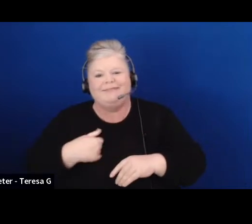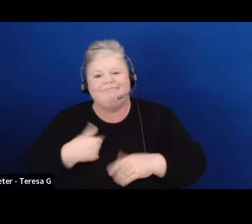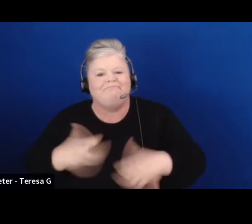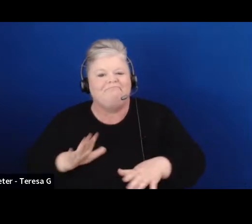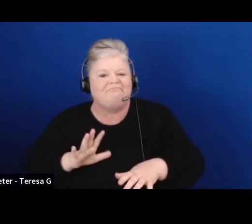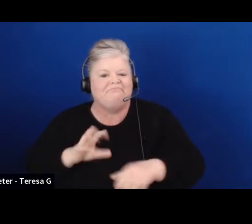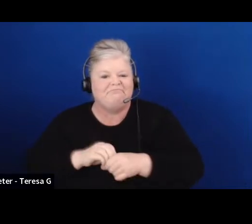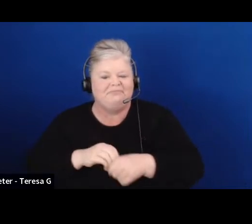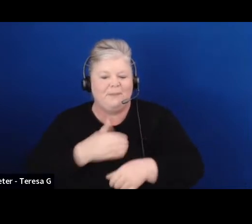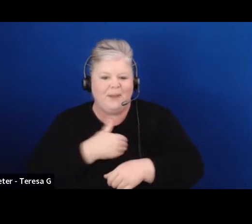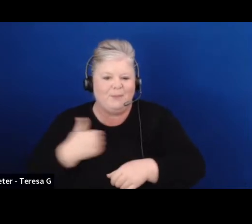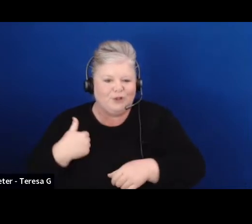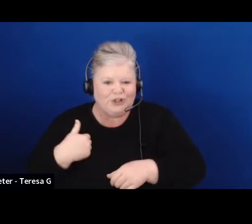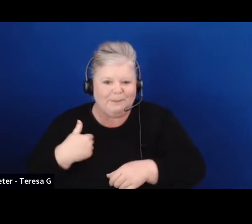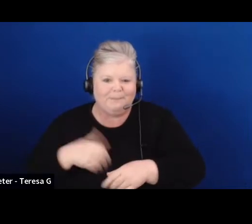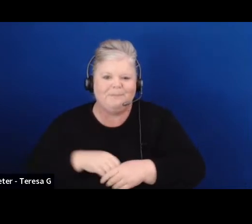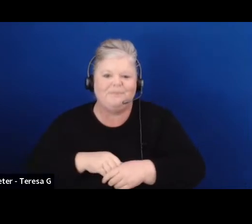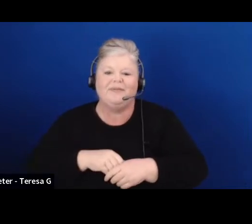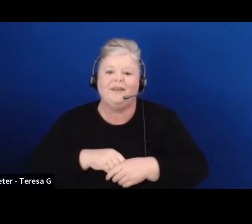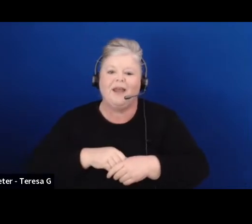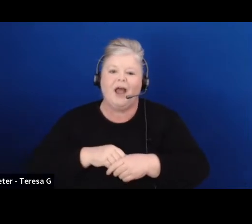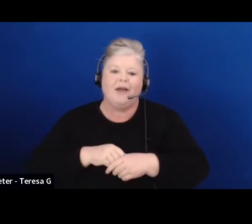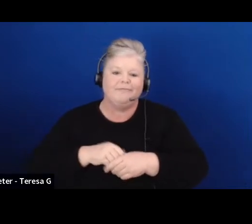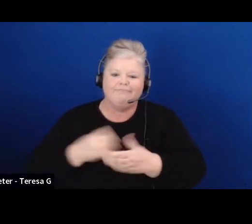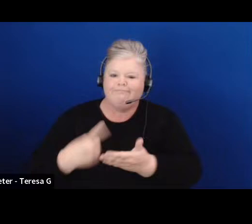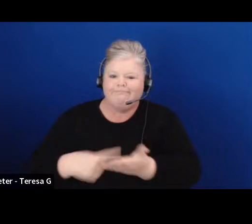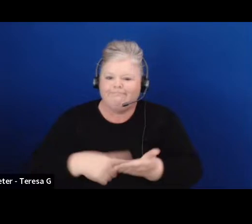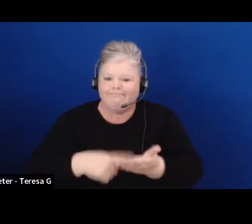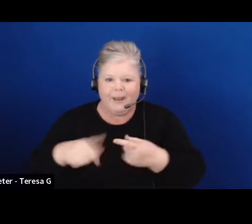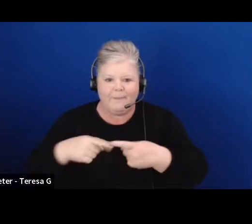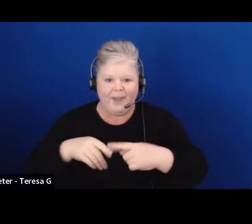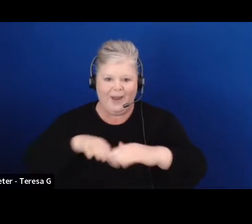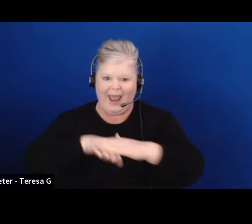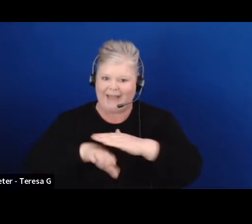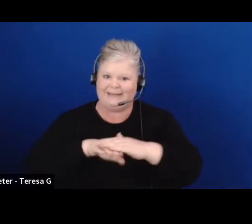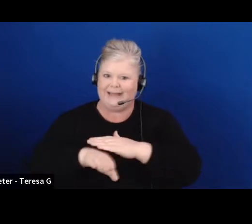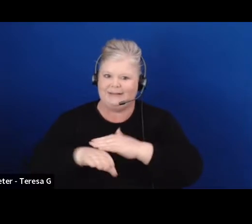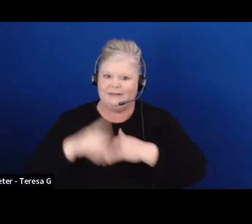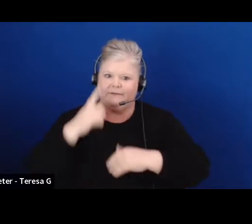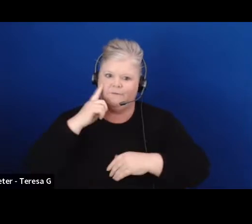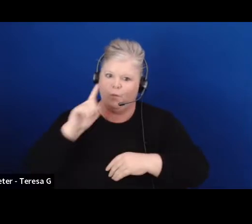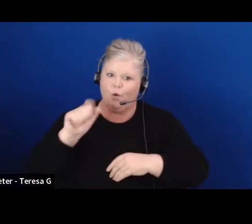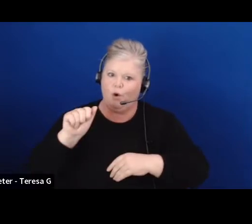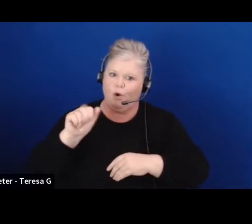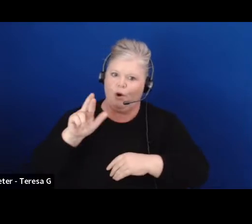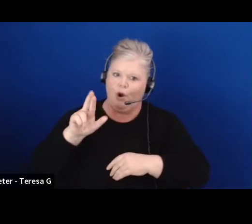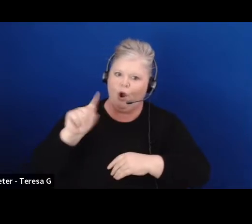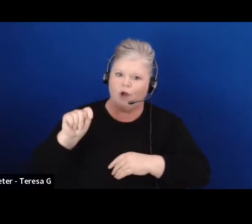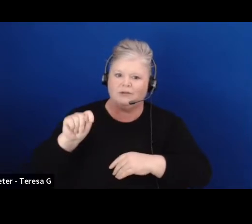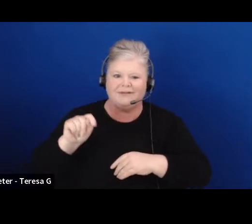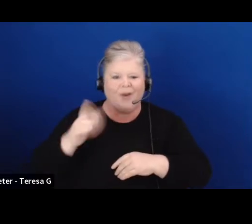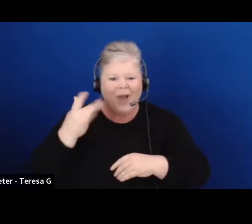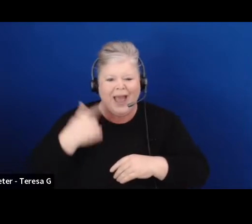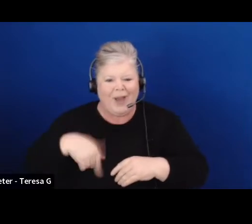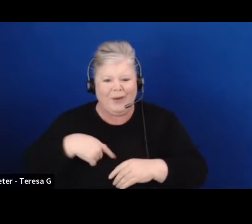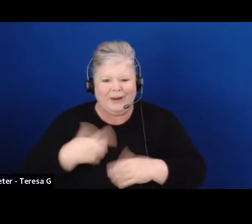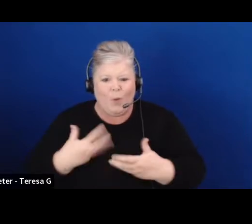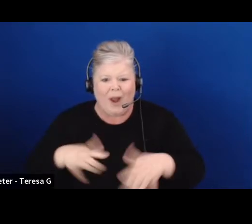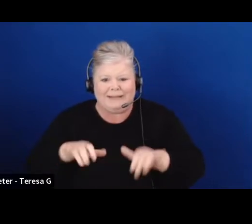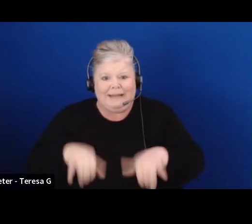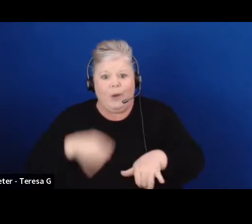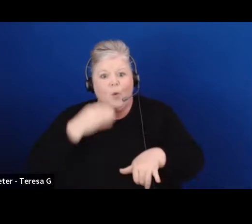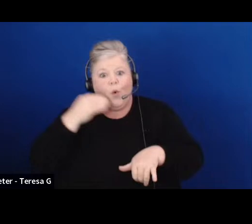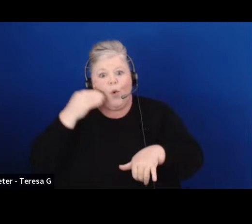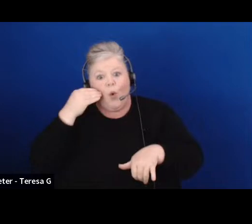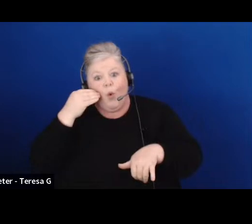throughout Arizona, talking to them about access to the arts. So important. We don't want to stay home and watch TV, right?